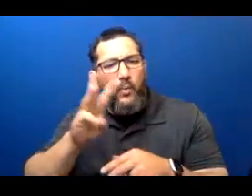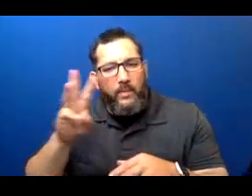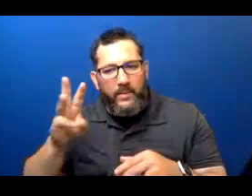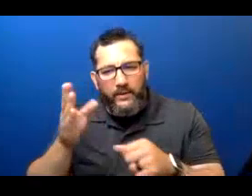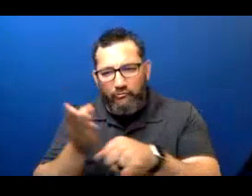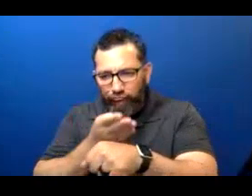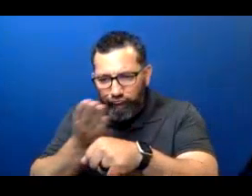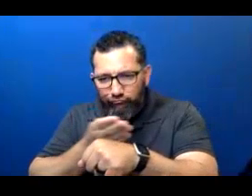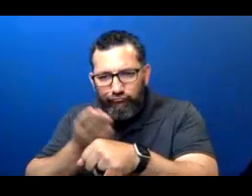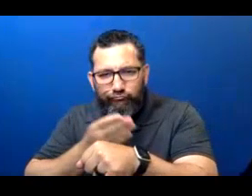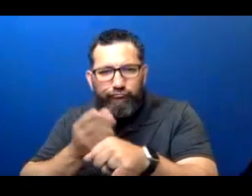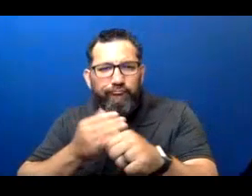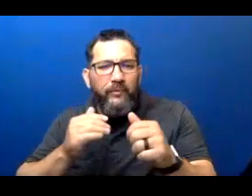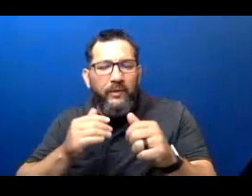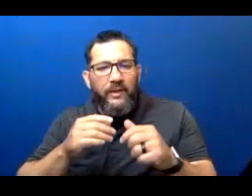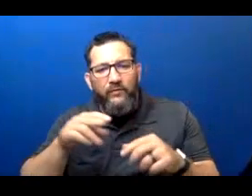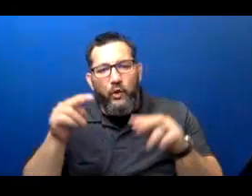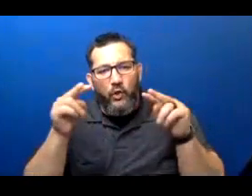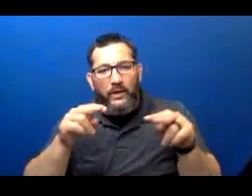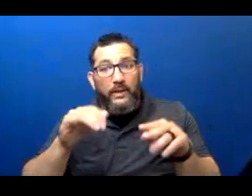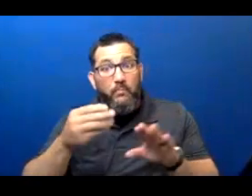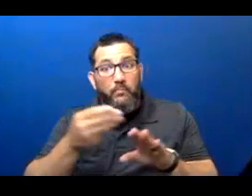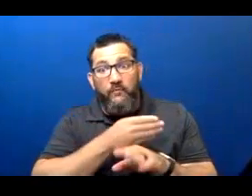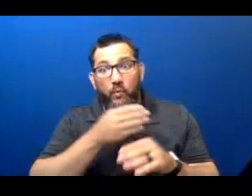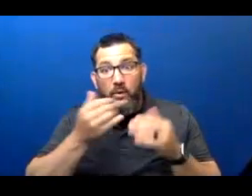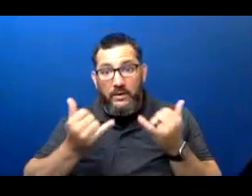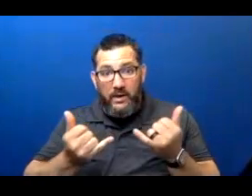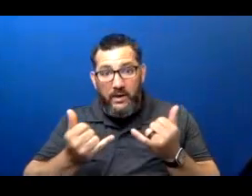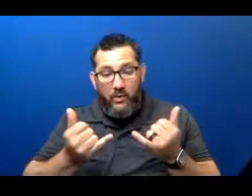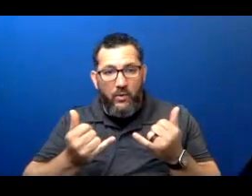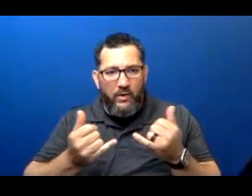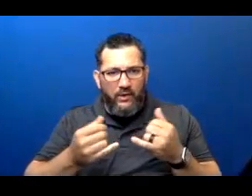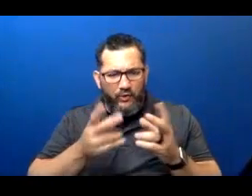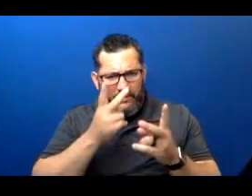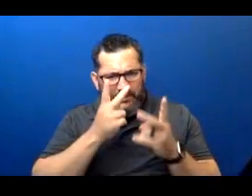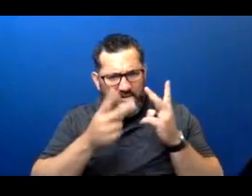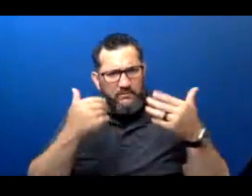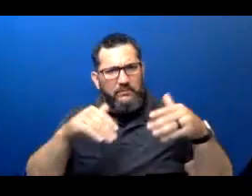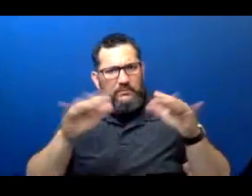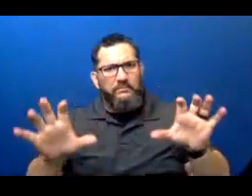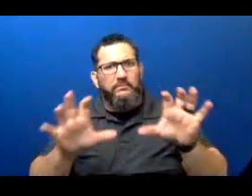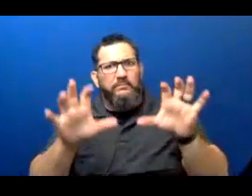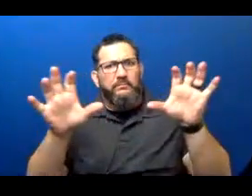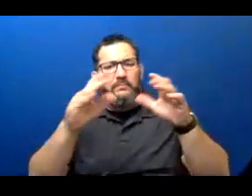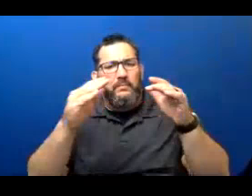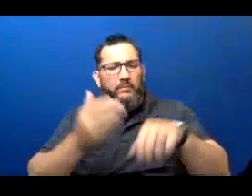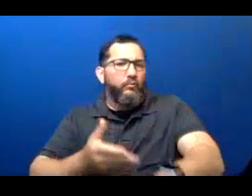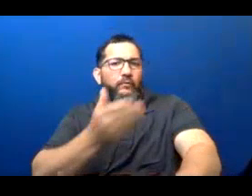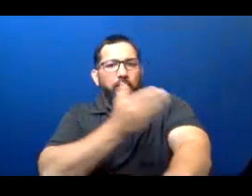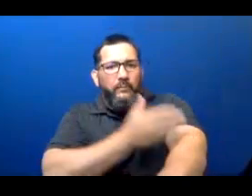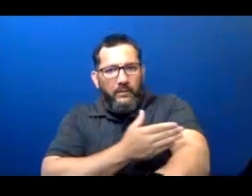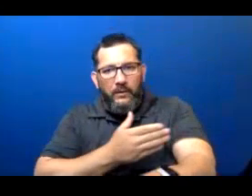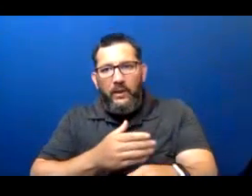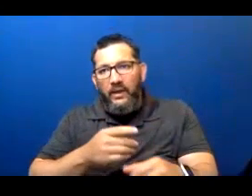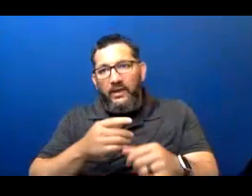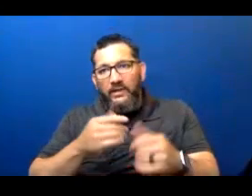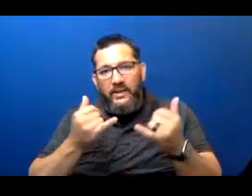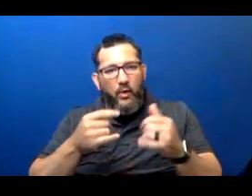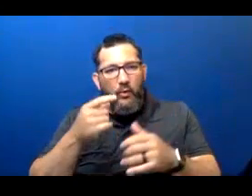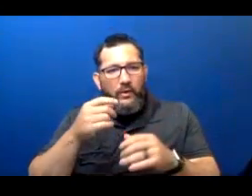is, if you looked at it prior and look at it now, you can definitely see the improvements. And there are categories that you can